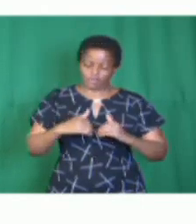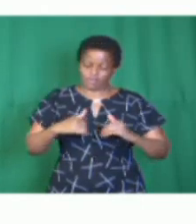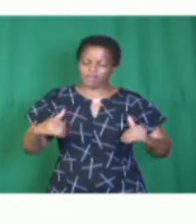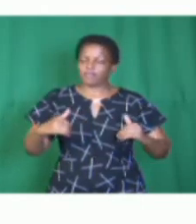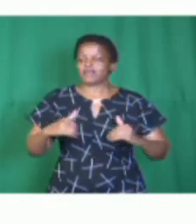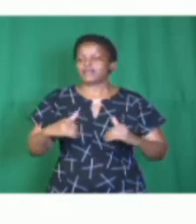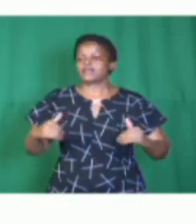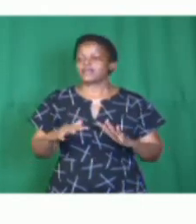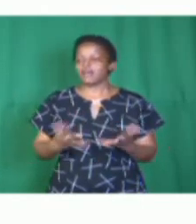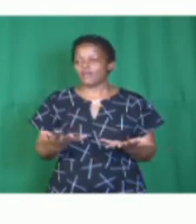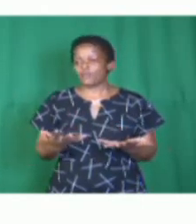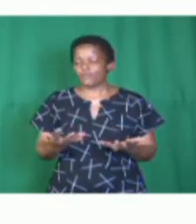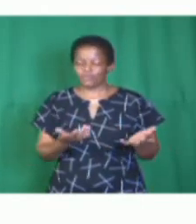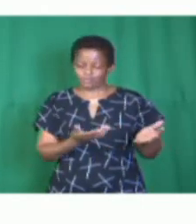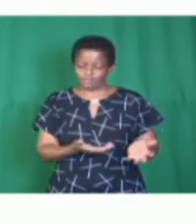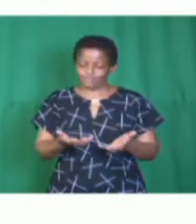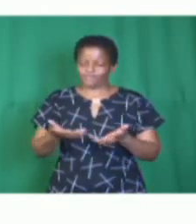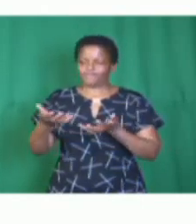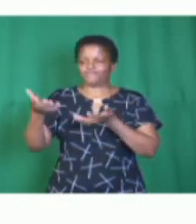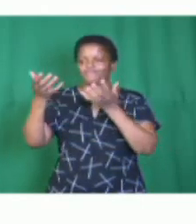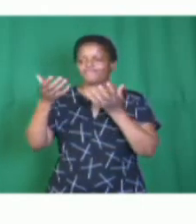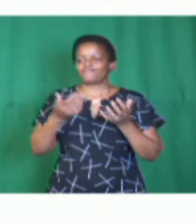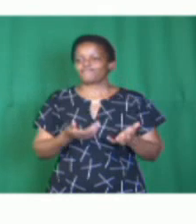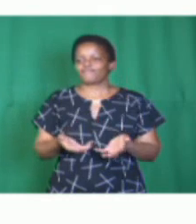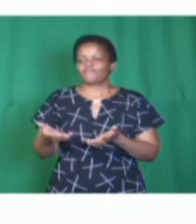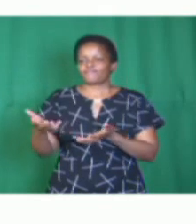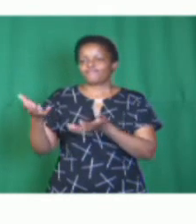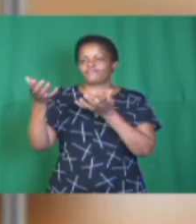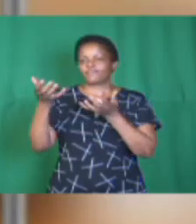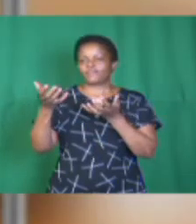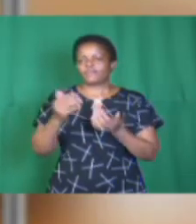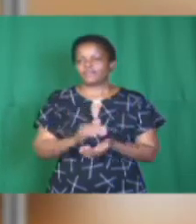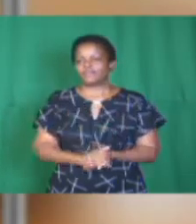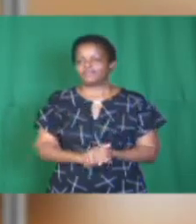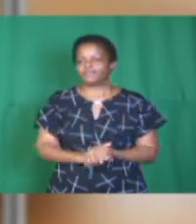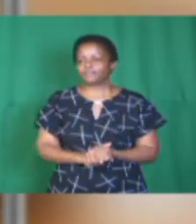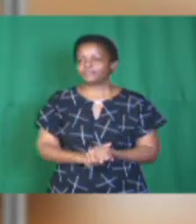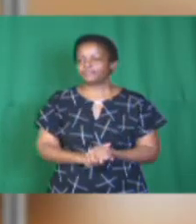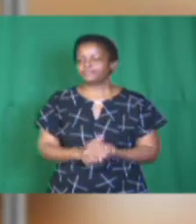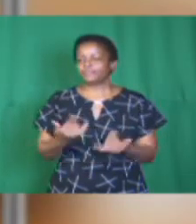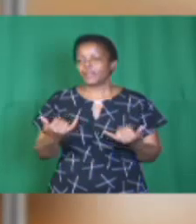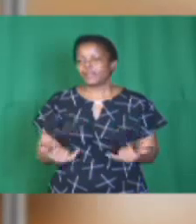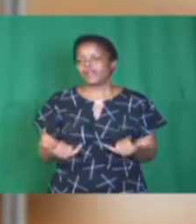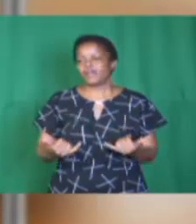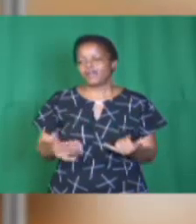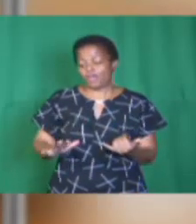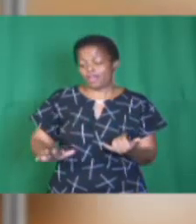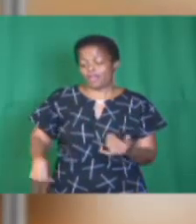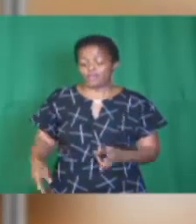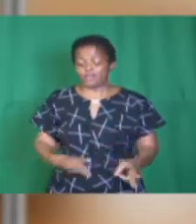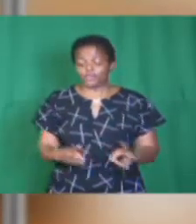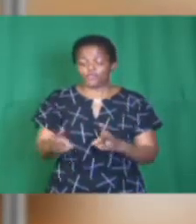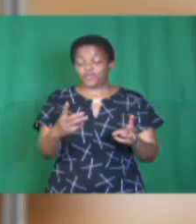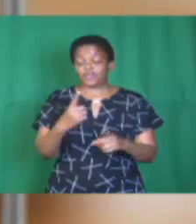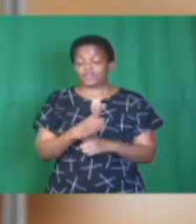separated using evaporation, dear learners. So now the last method that we